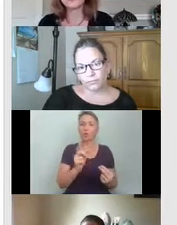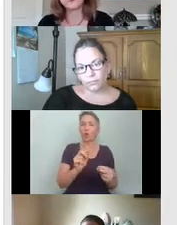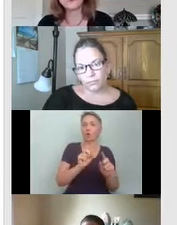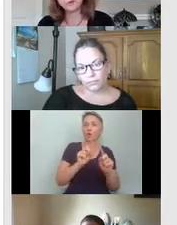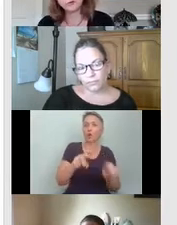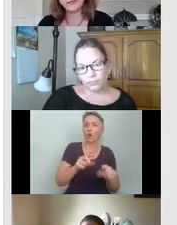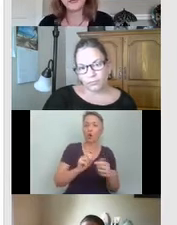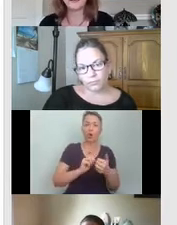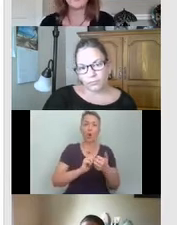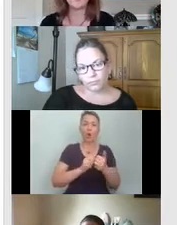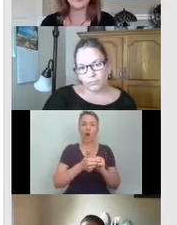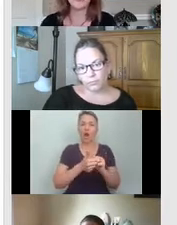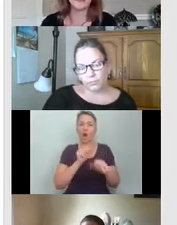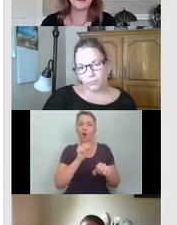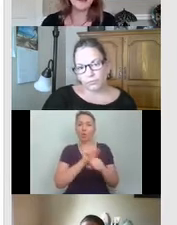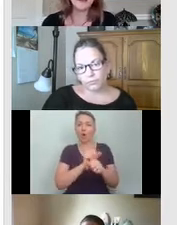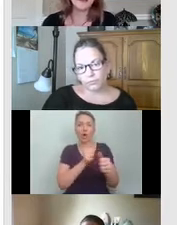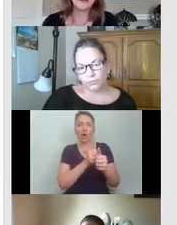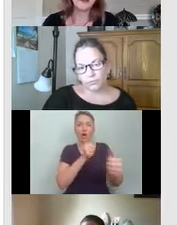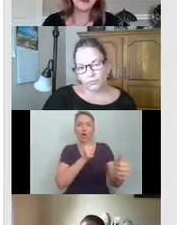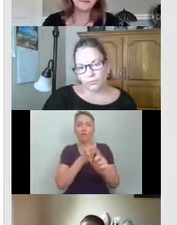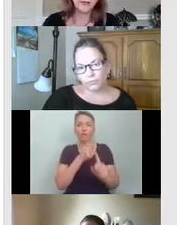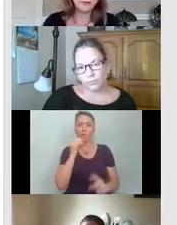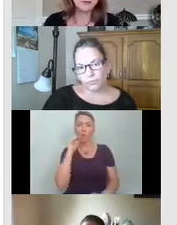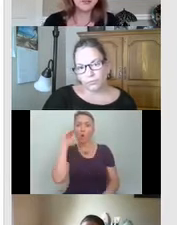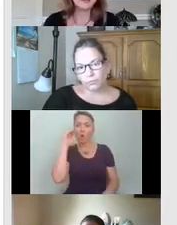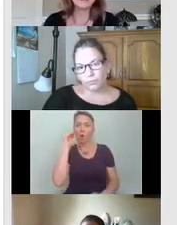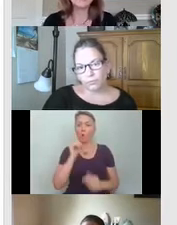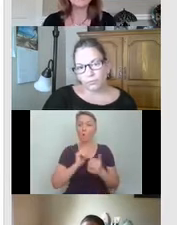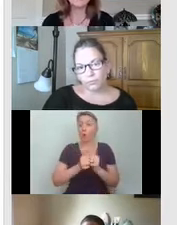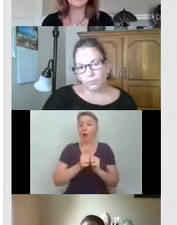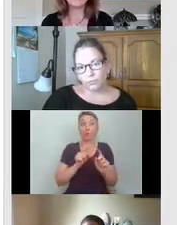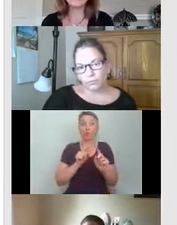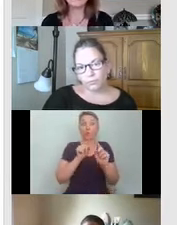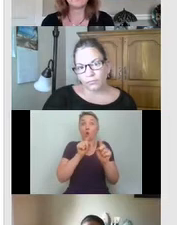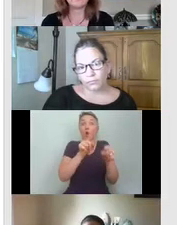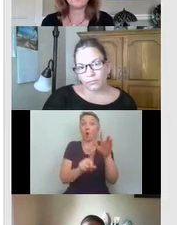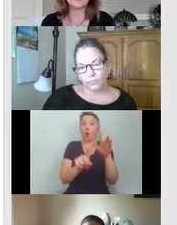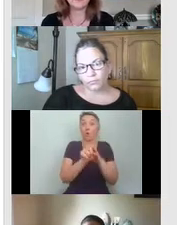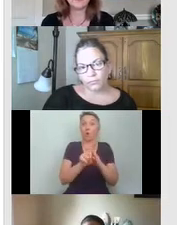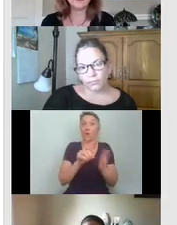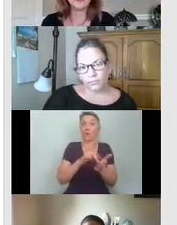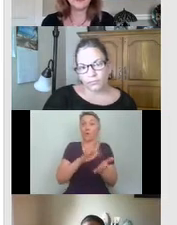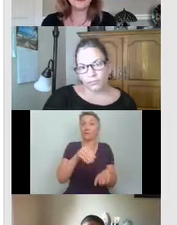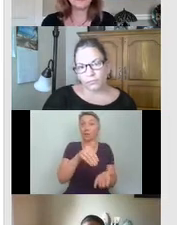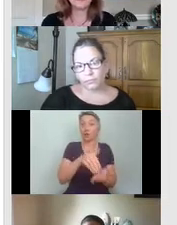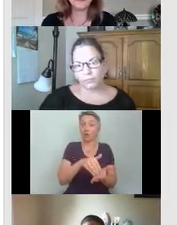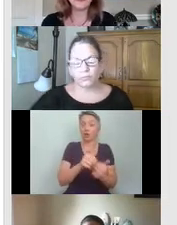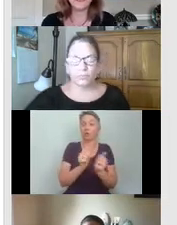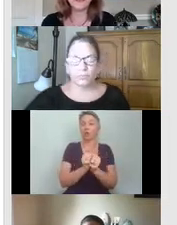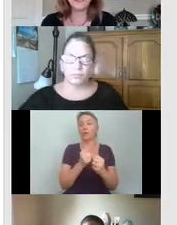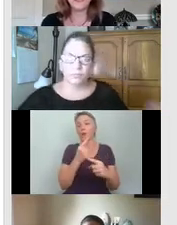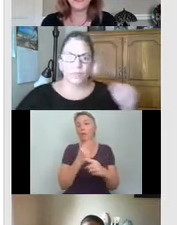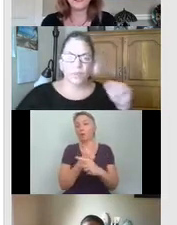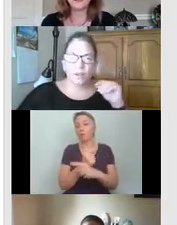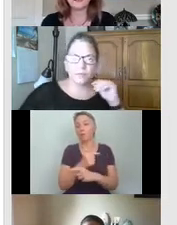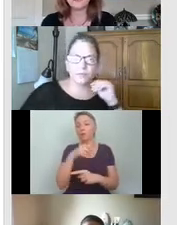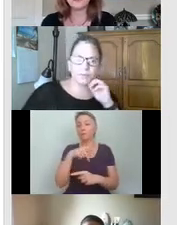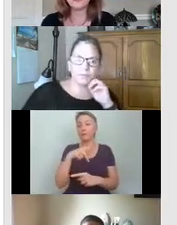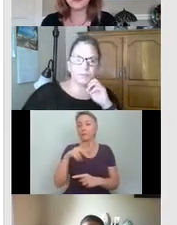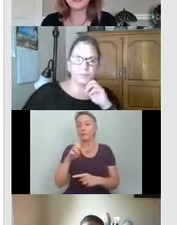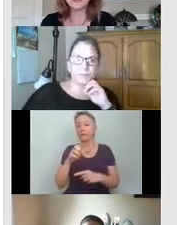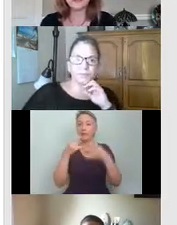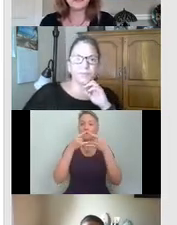from remotely, how to be working in the medical center with the appropriate PPE